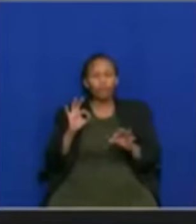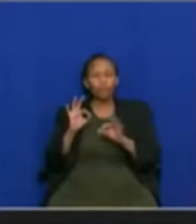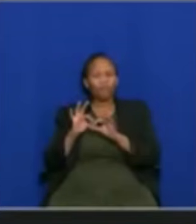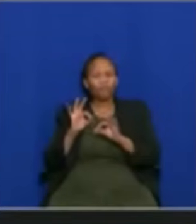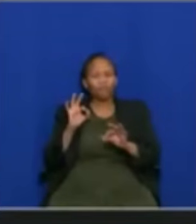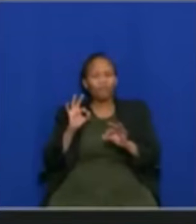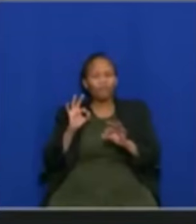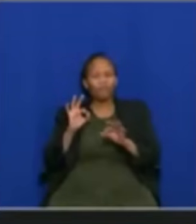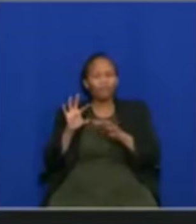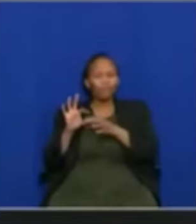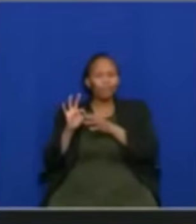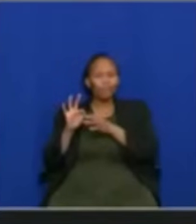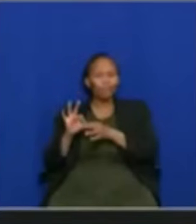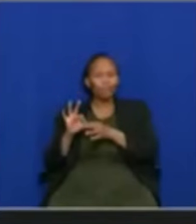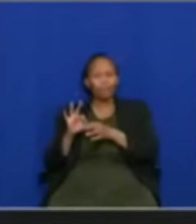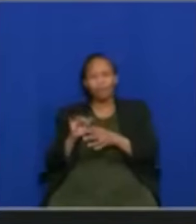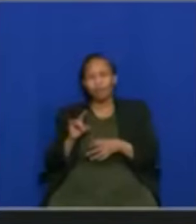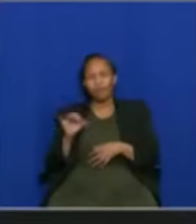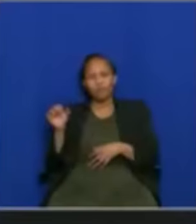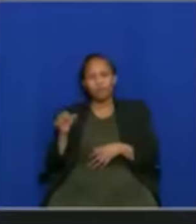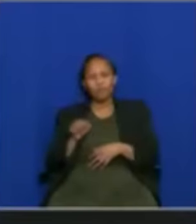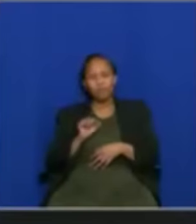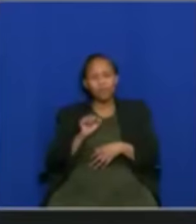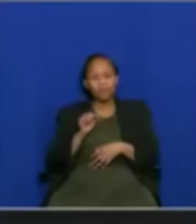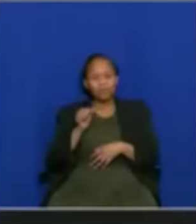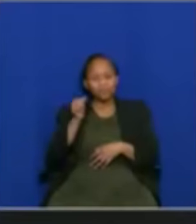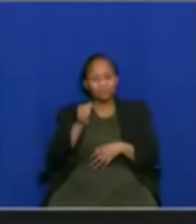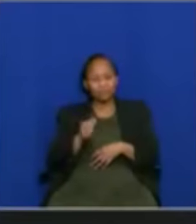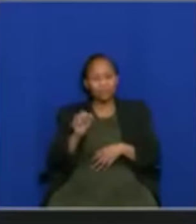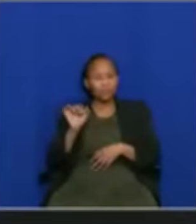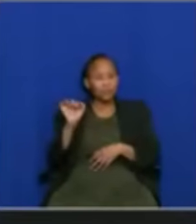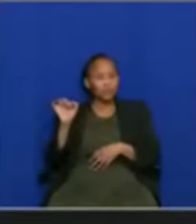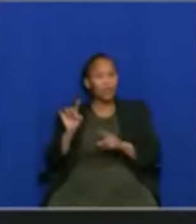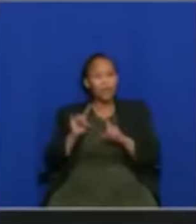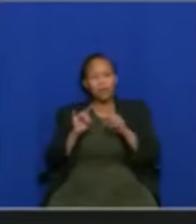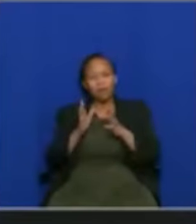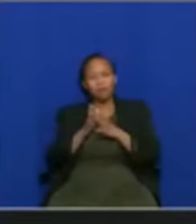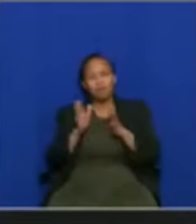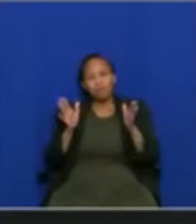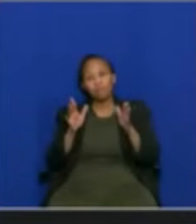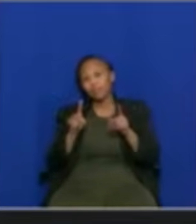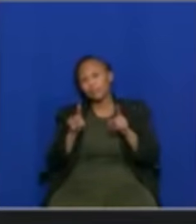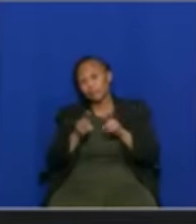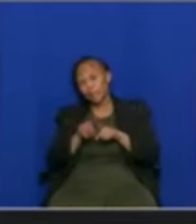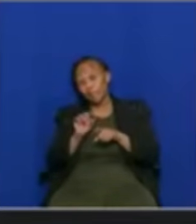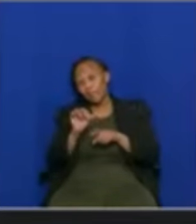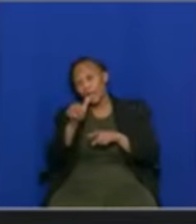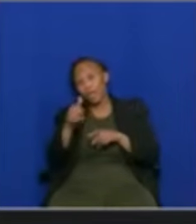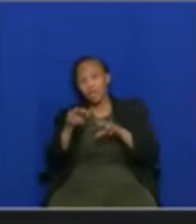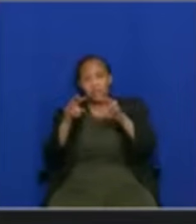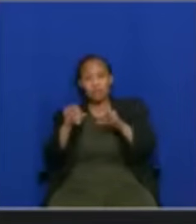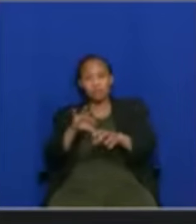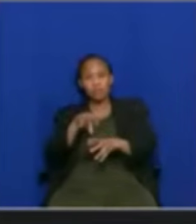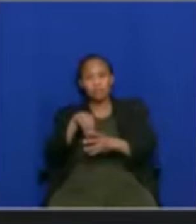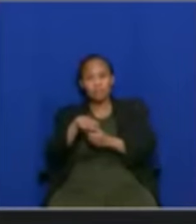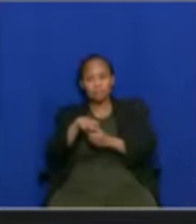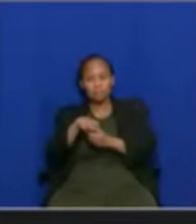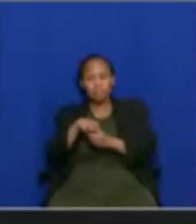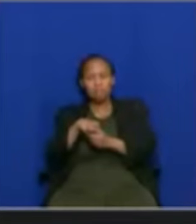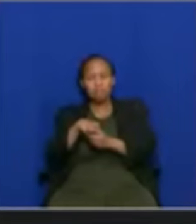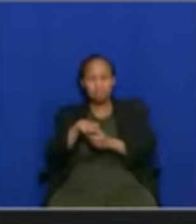appointment investigation, but was broader and included other investigations. Yes. Okay. That's correct. So is it then fair